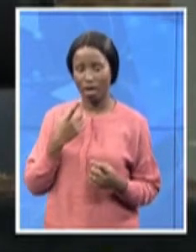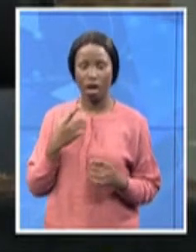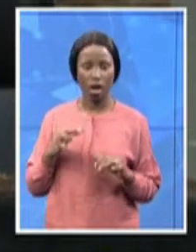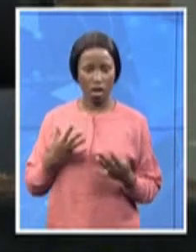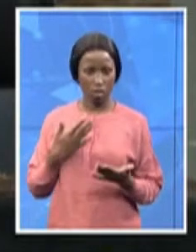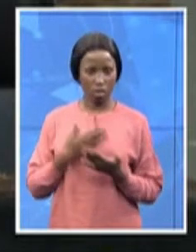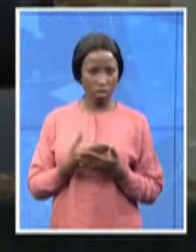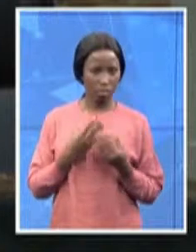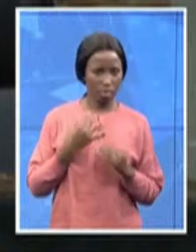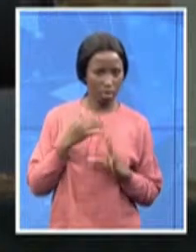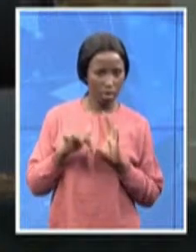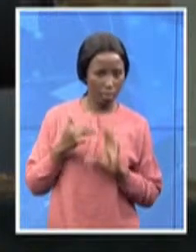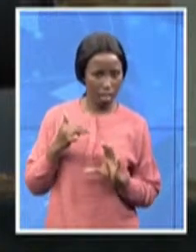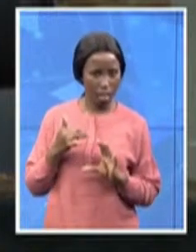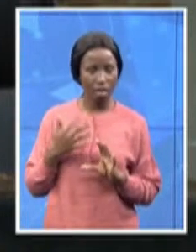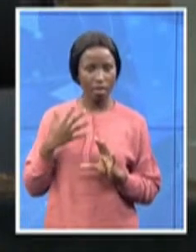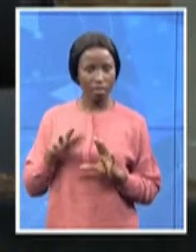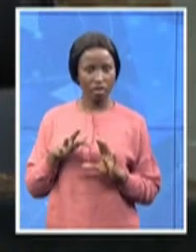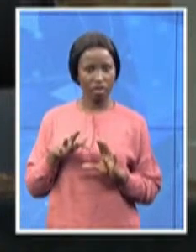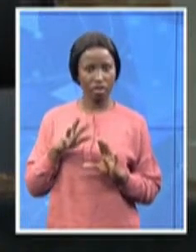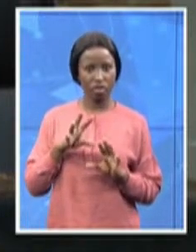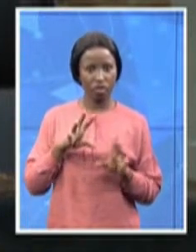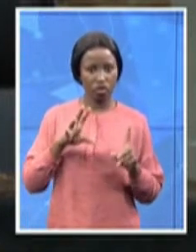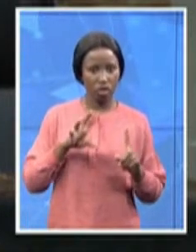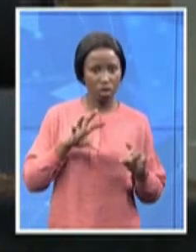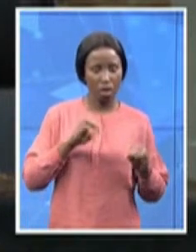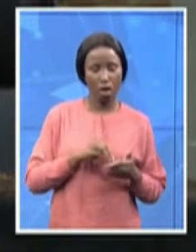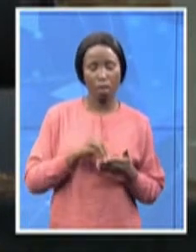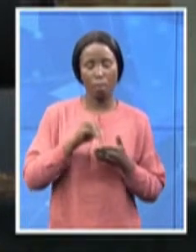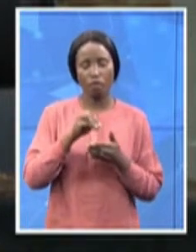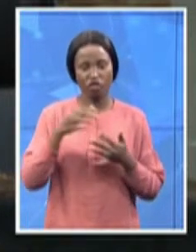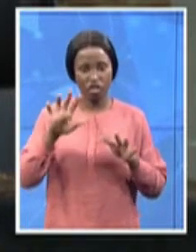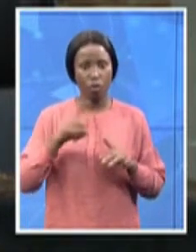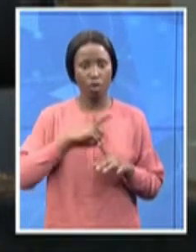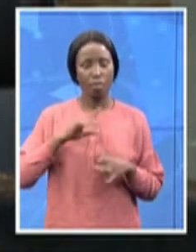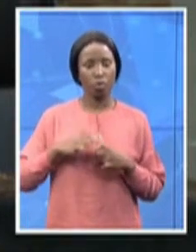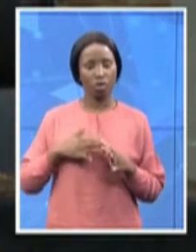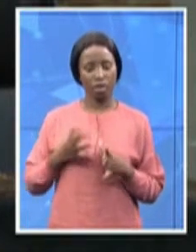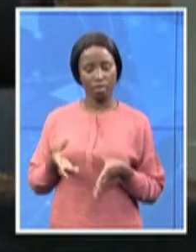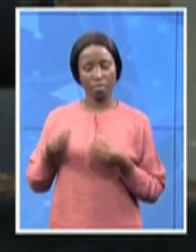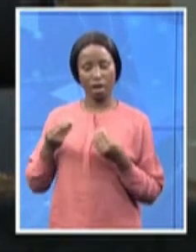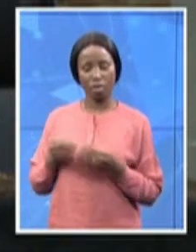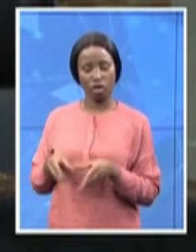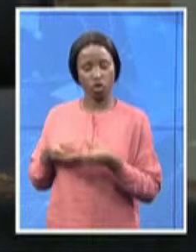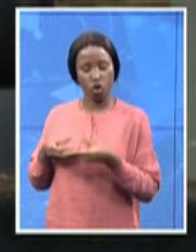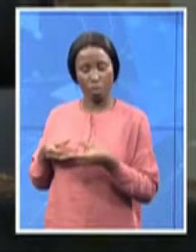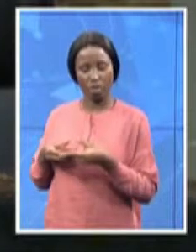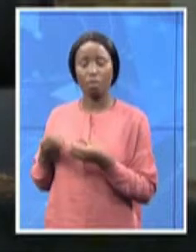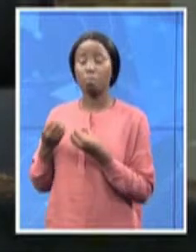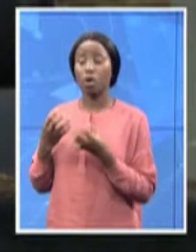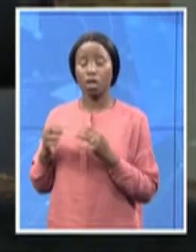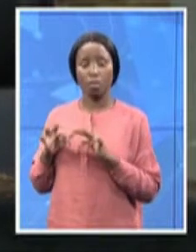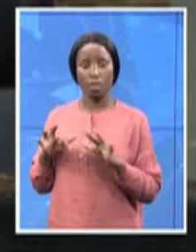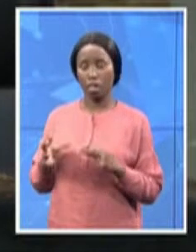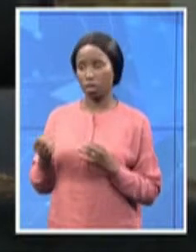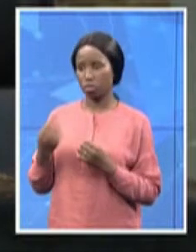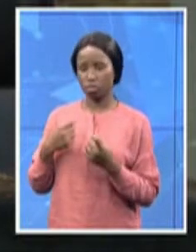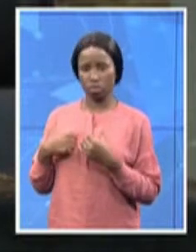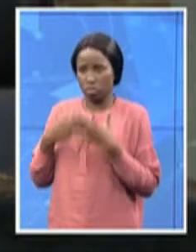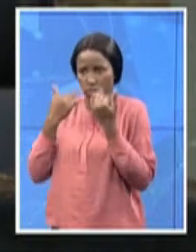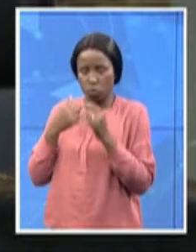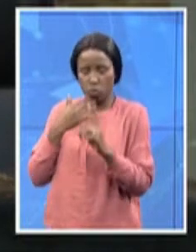I received many documents from anonymous whistleblowers. These emails were provided to my